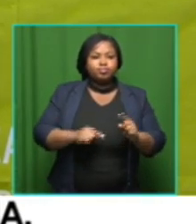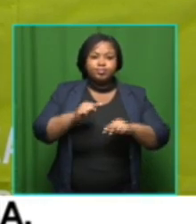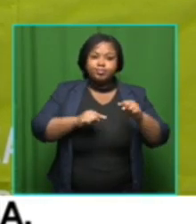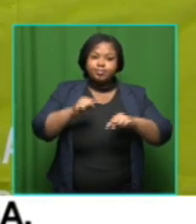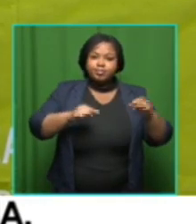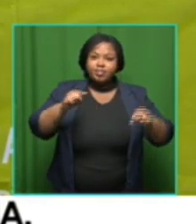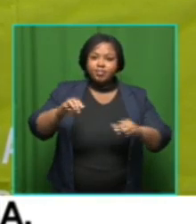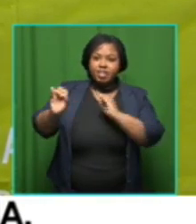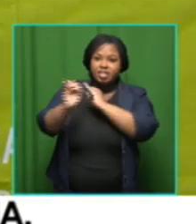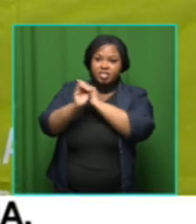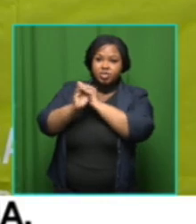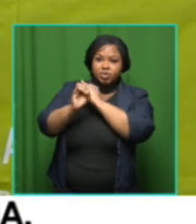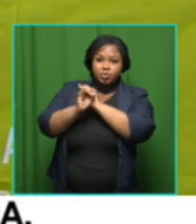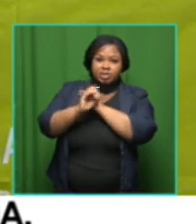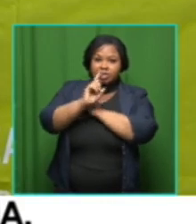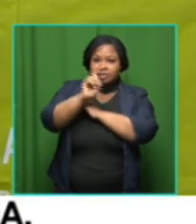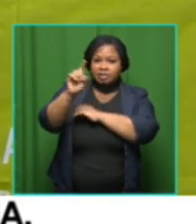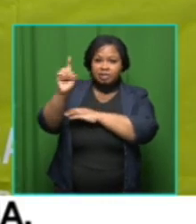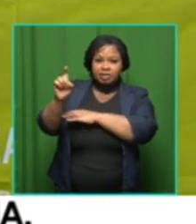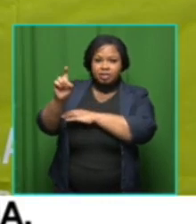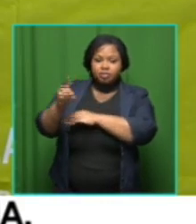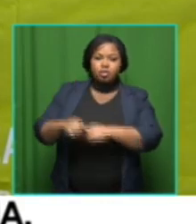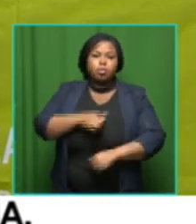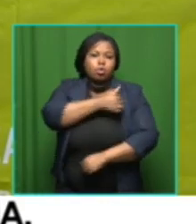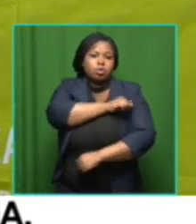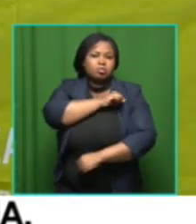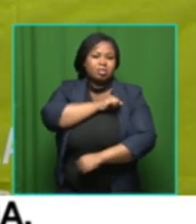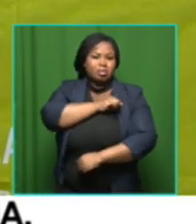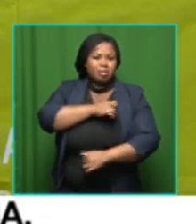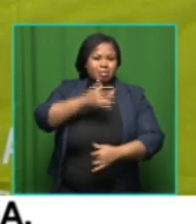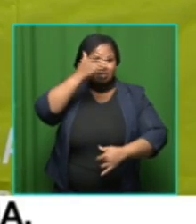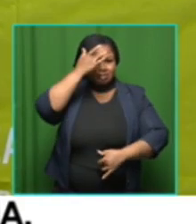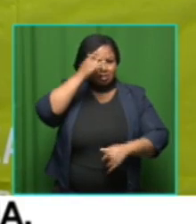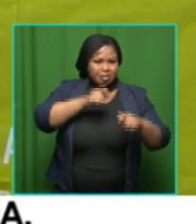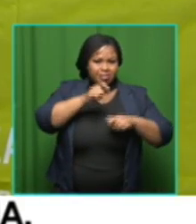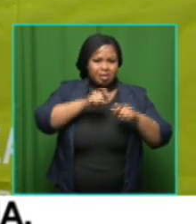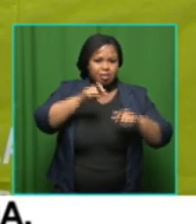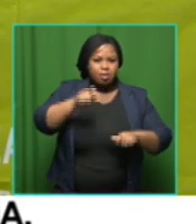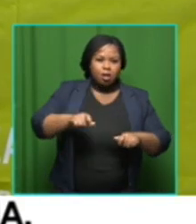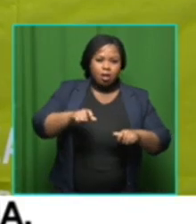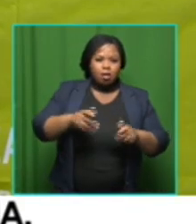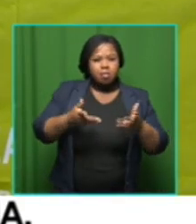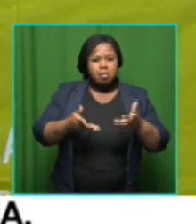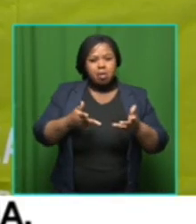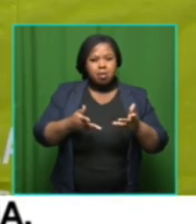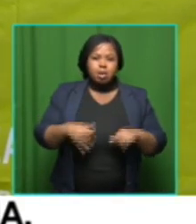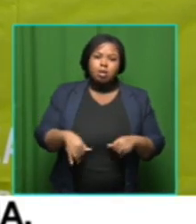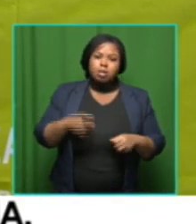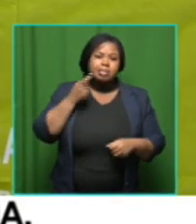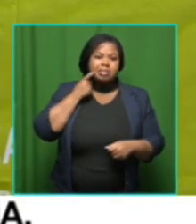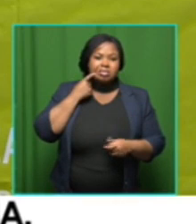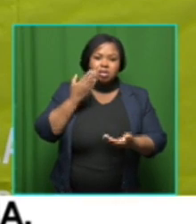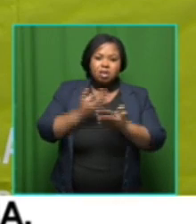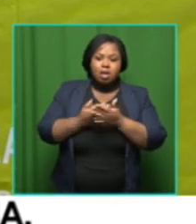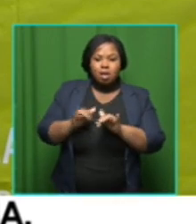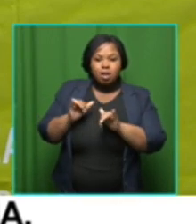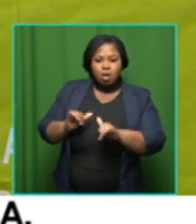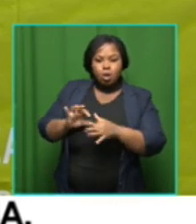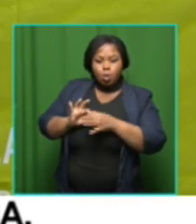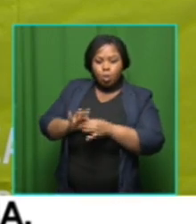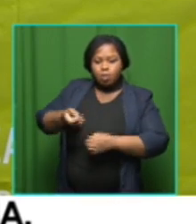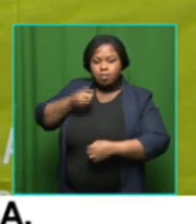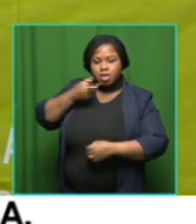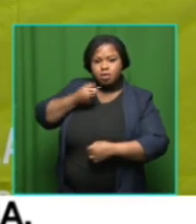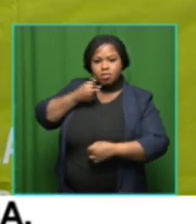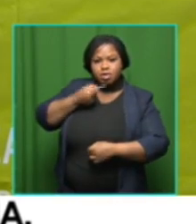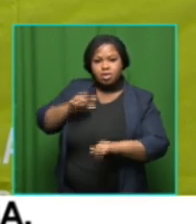should release from hospitals patients who might be easier to treat on outpatient basis.